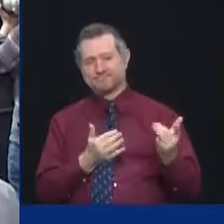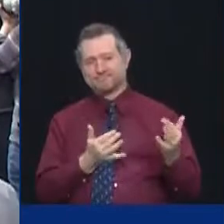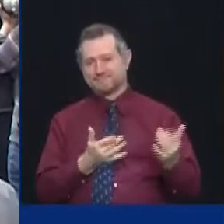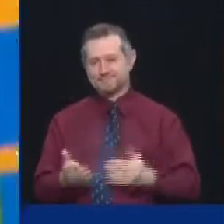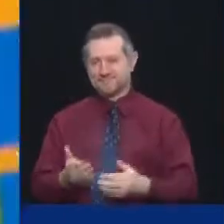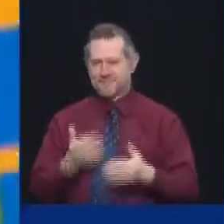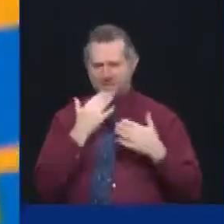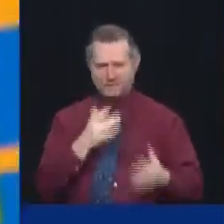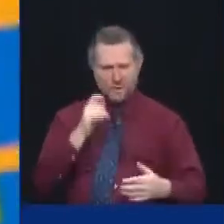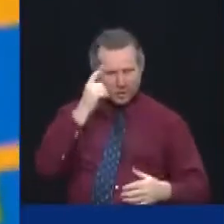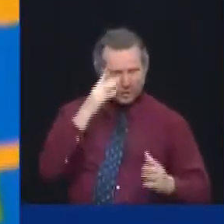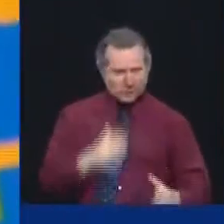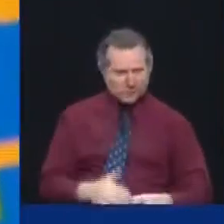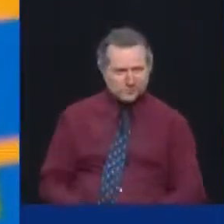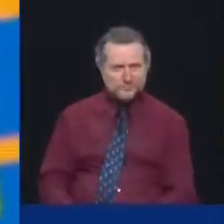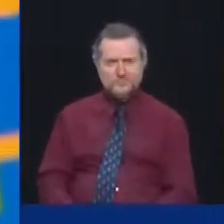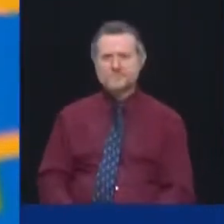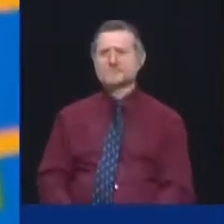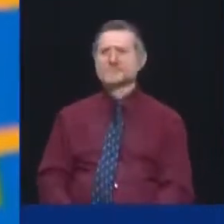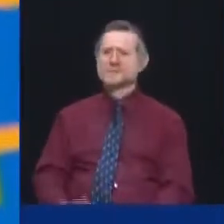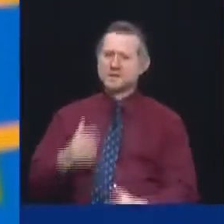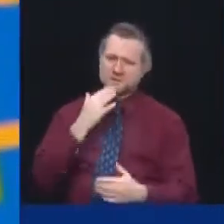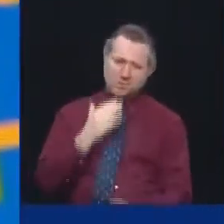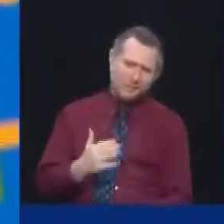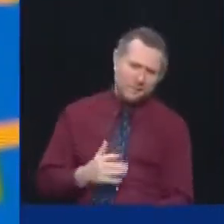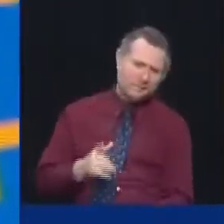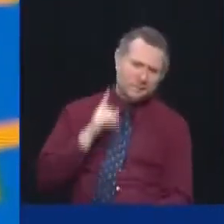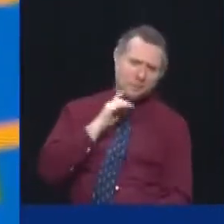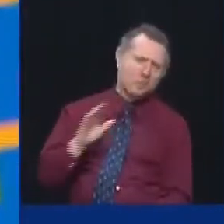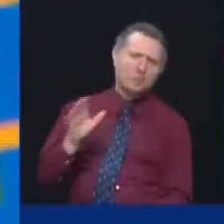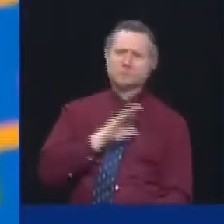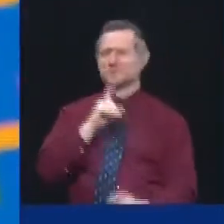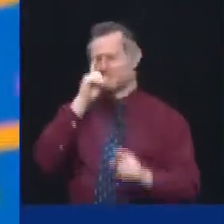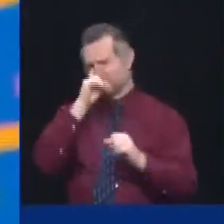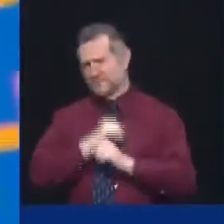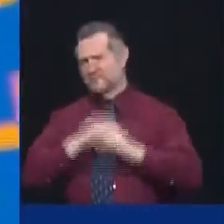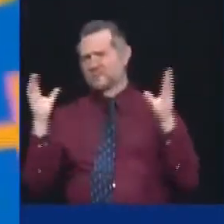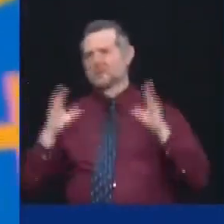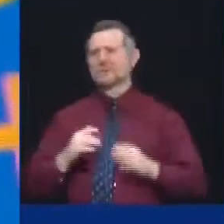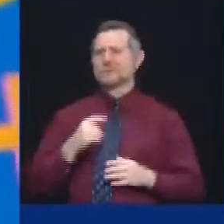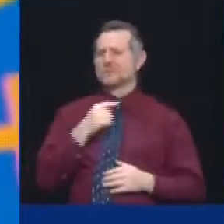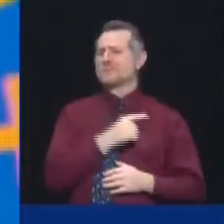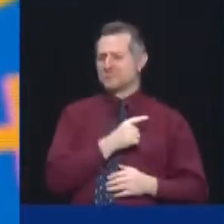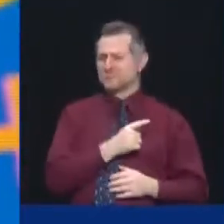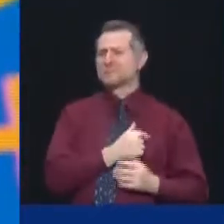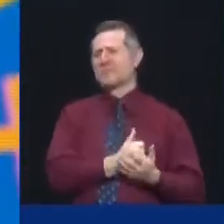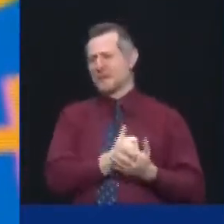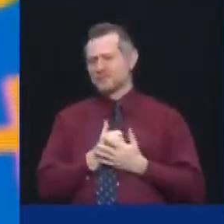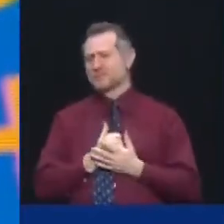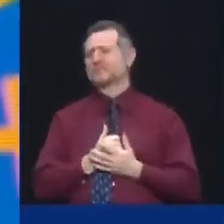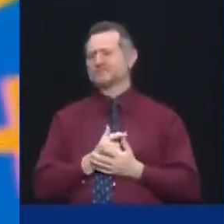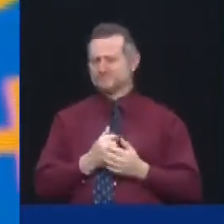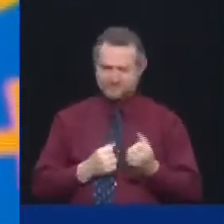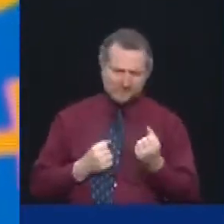regathering, we have the place for them to come at the new Javits Convention Center. We are